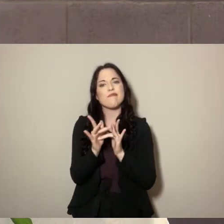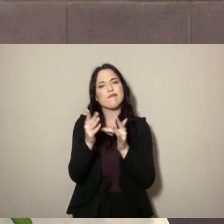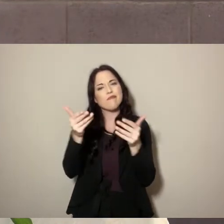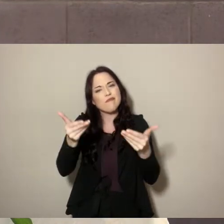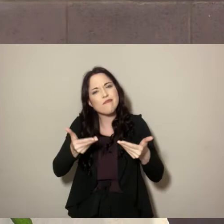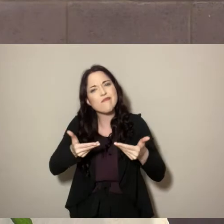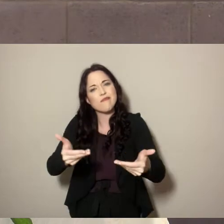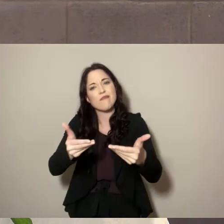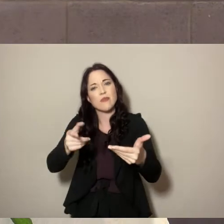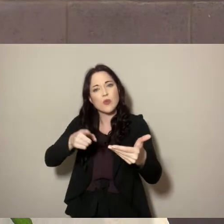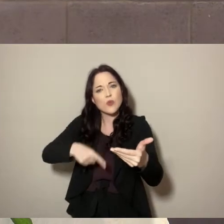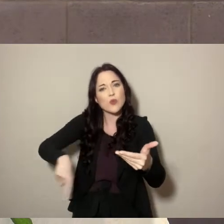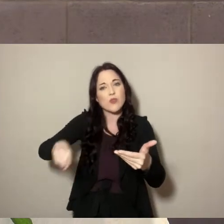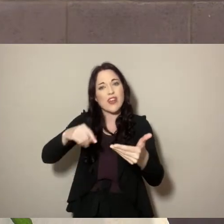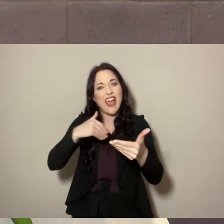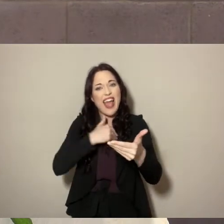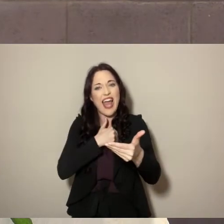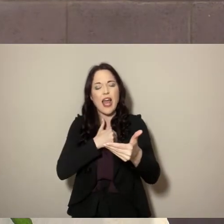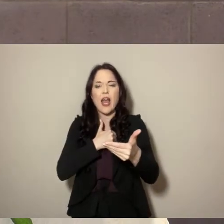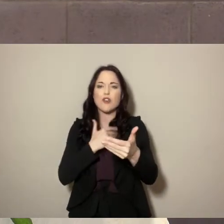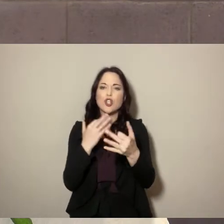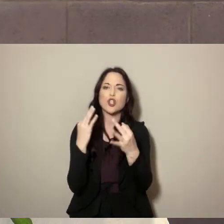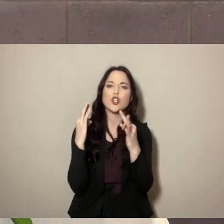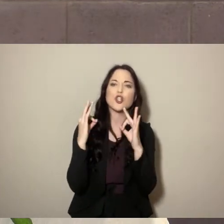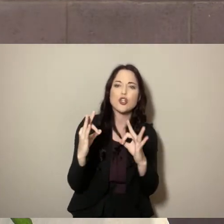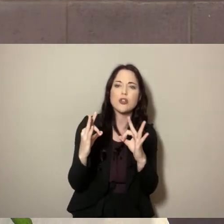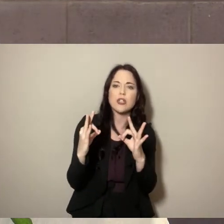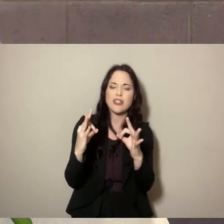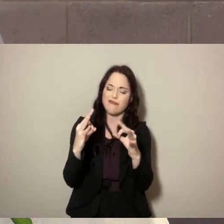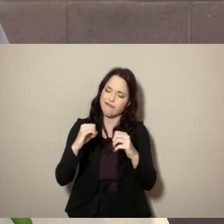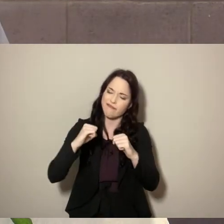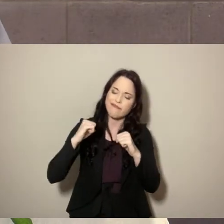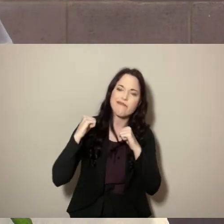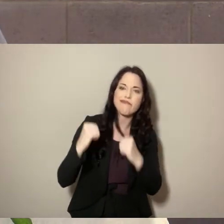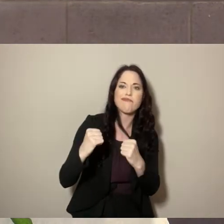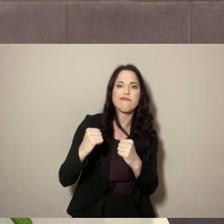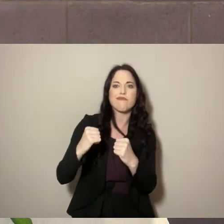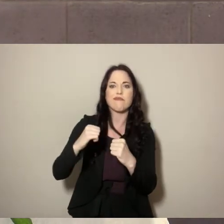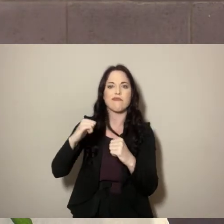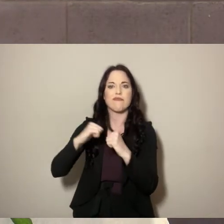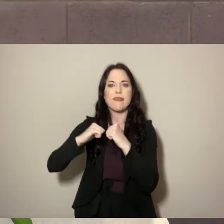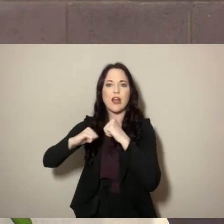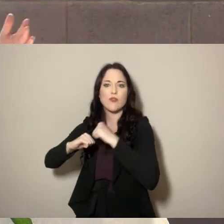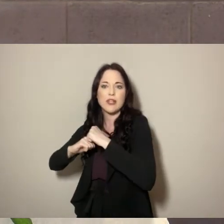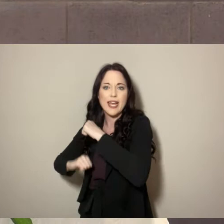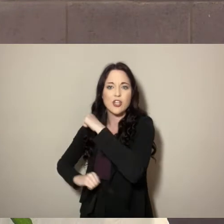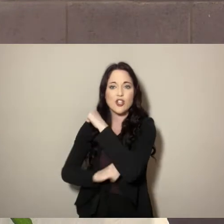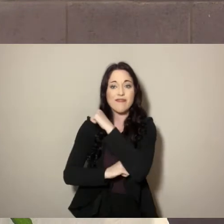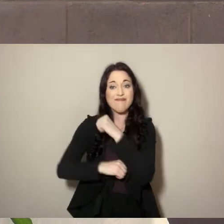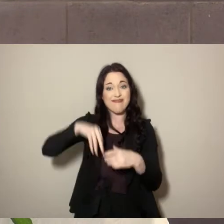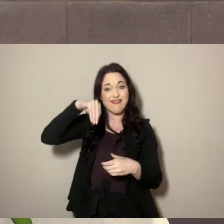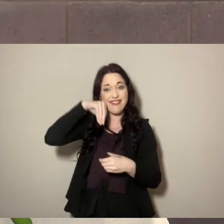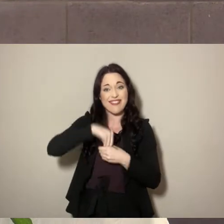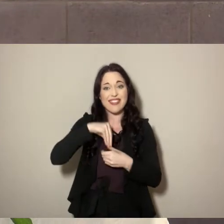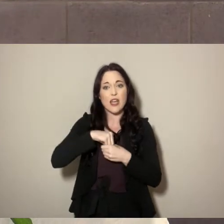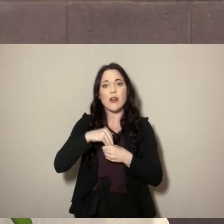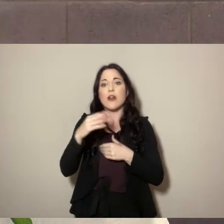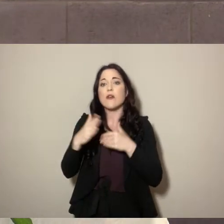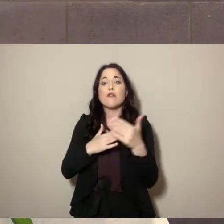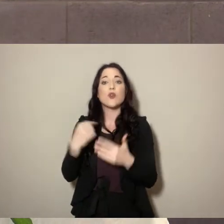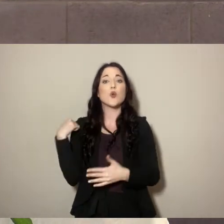an interior foundation that is solid and that will hold true no matter what kind of storms